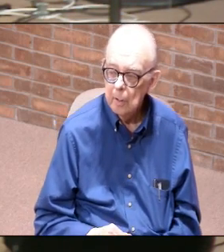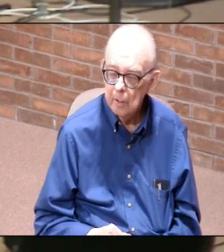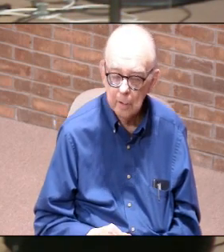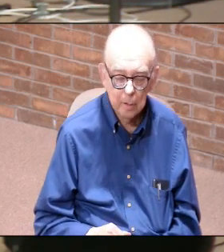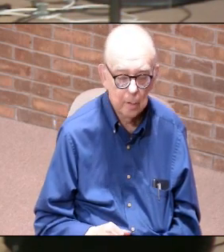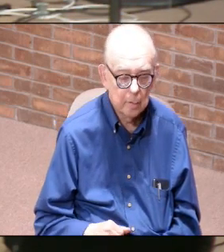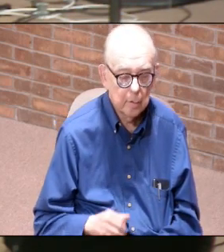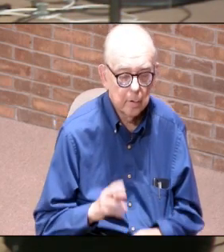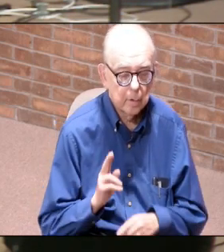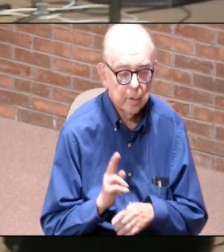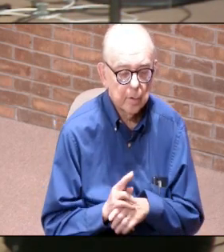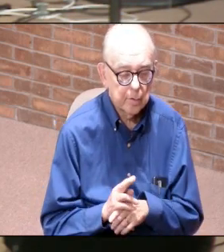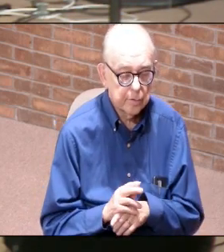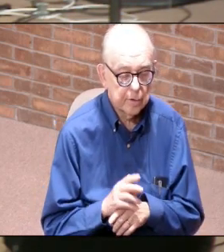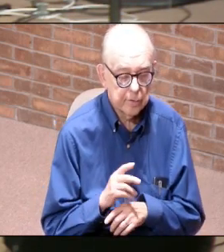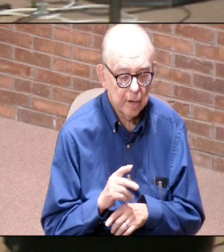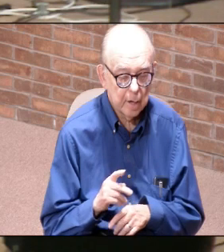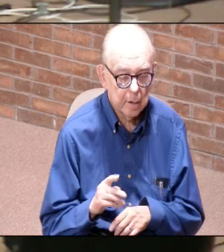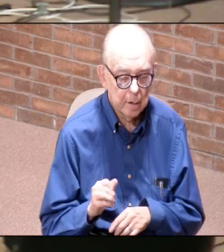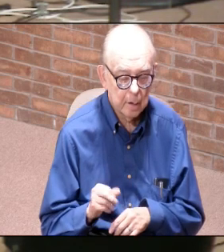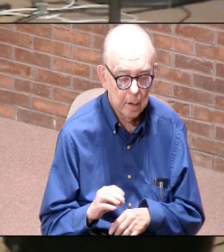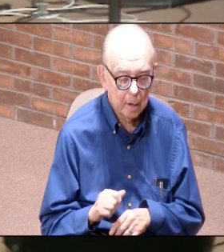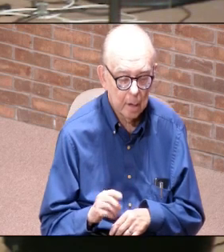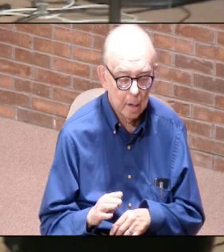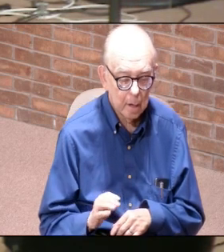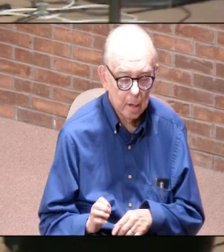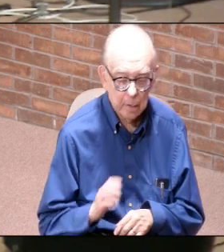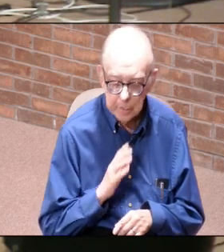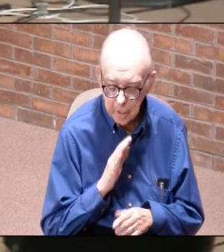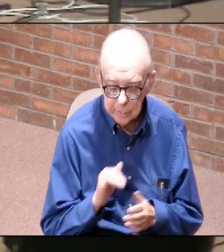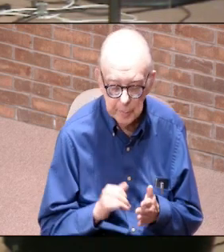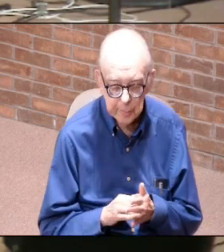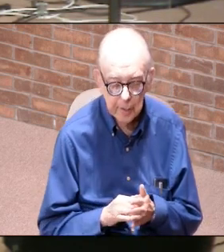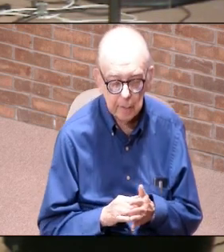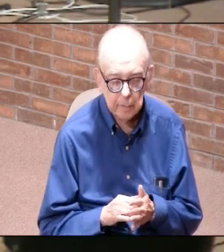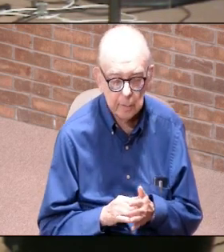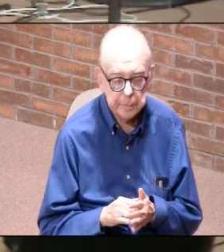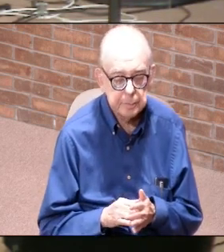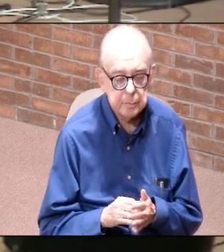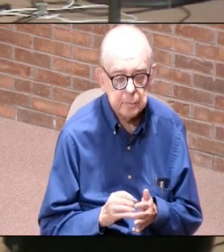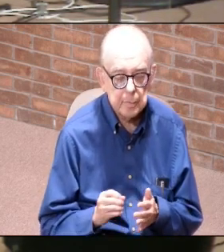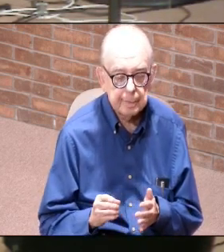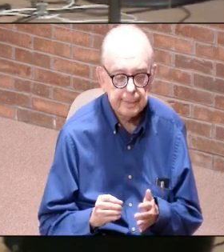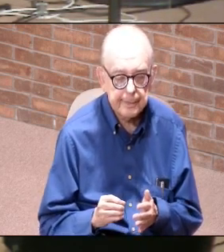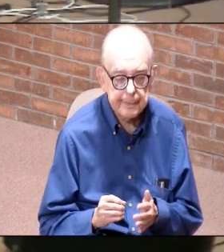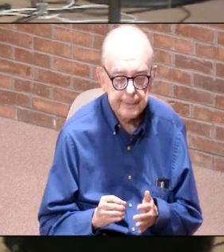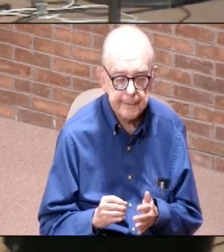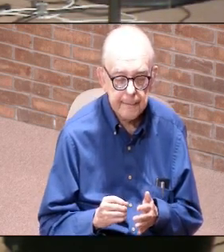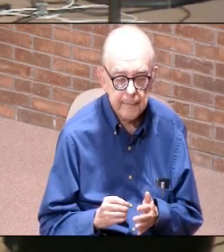He uses it as a parable and talks about it. So,